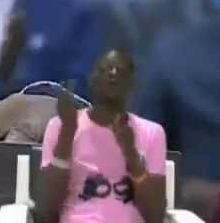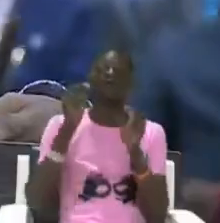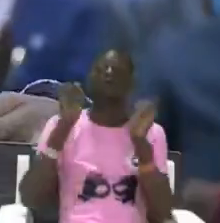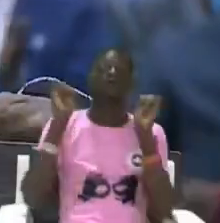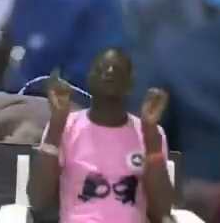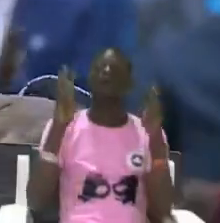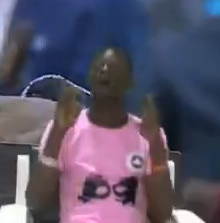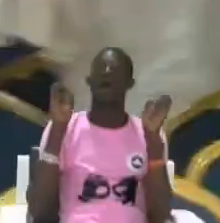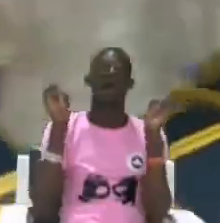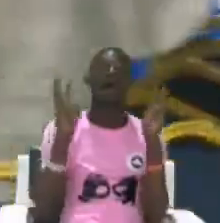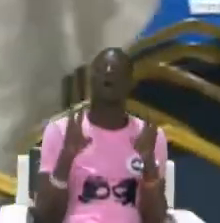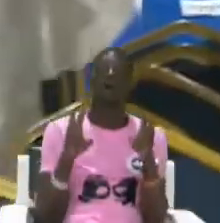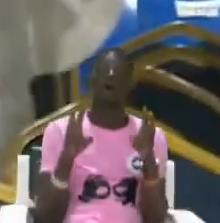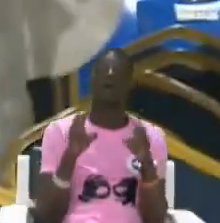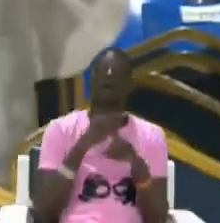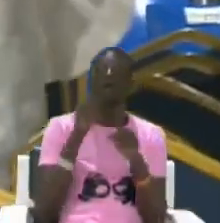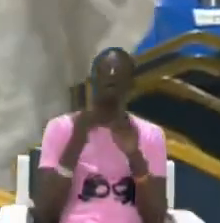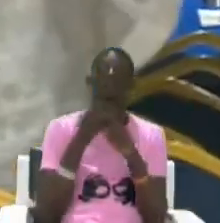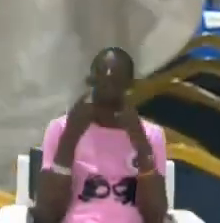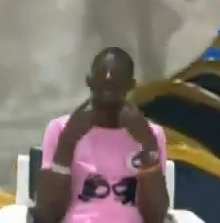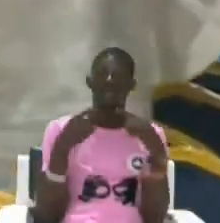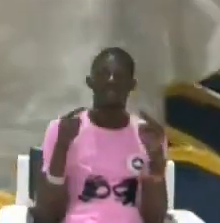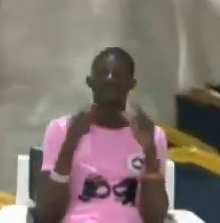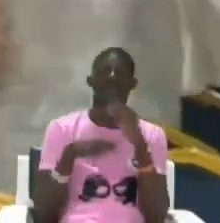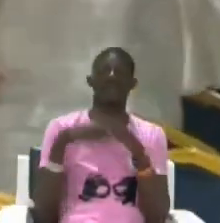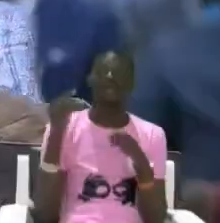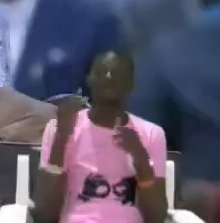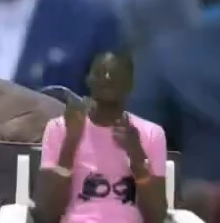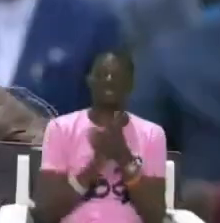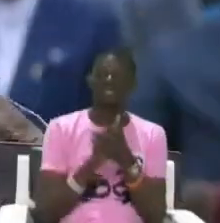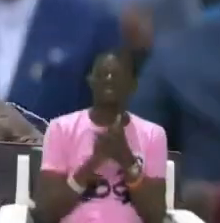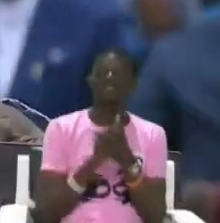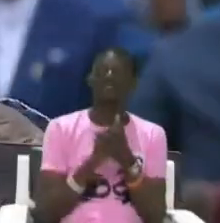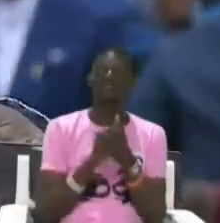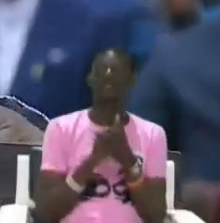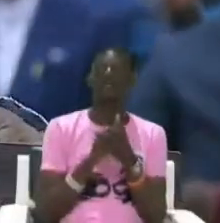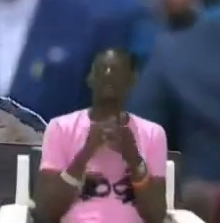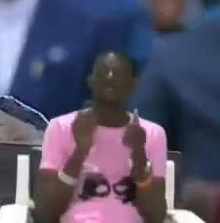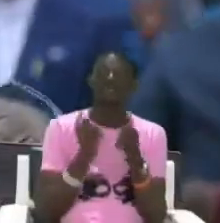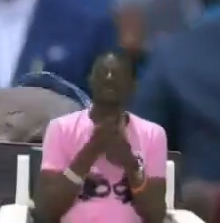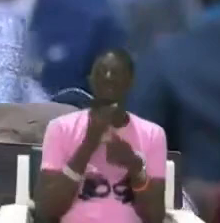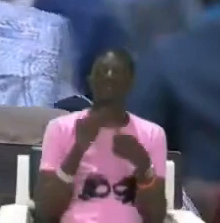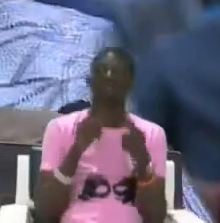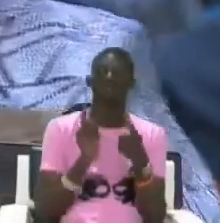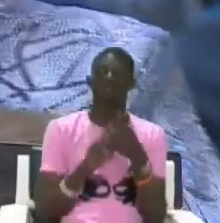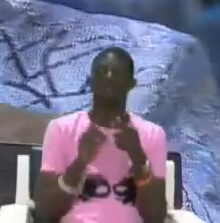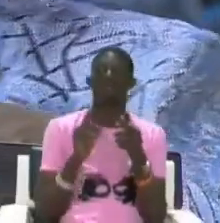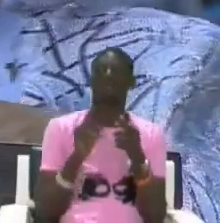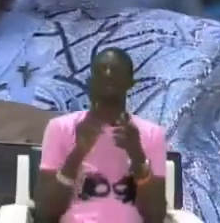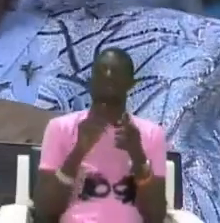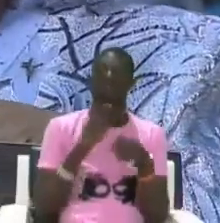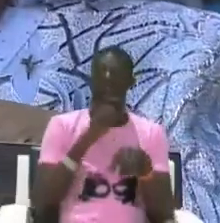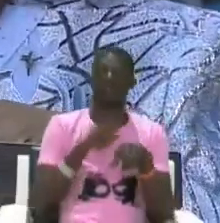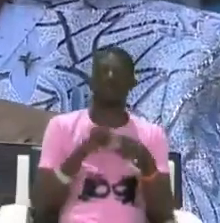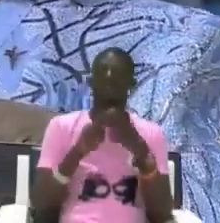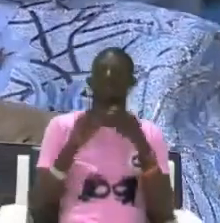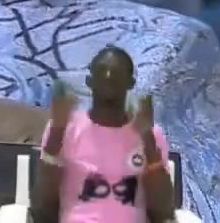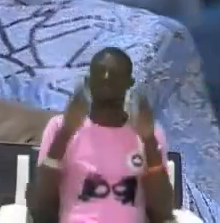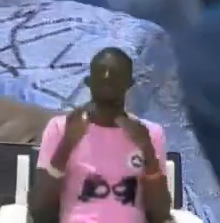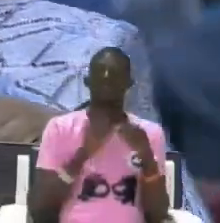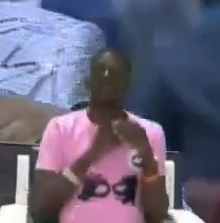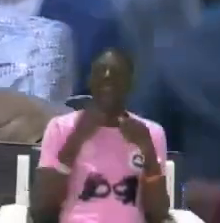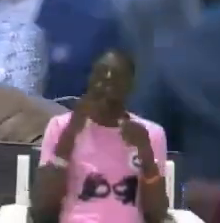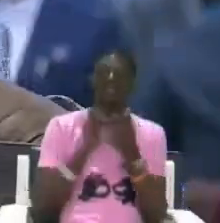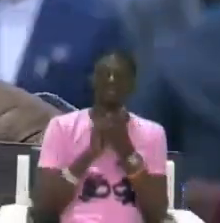When the announcement came out, that first to 10th was going to be a time of protest in Nigeria. I